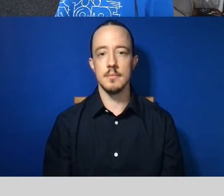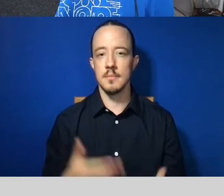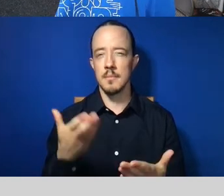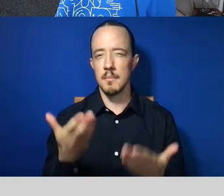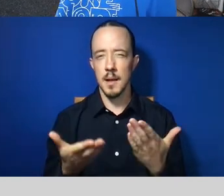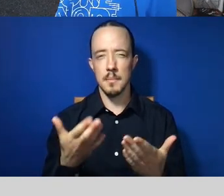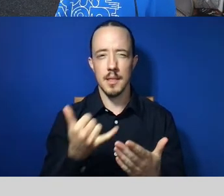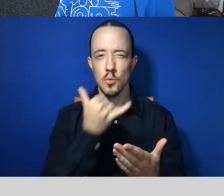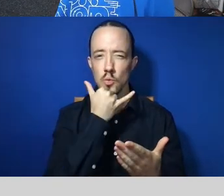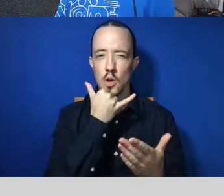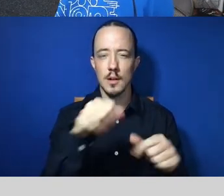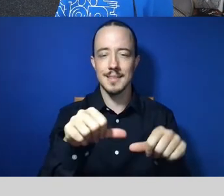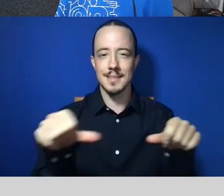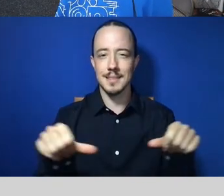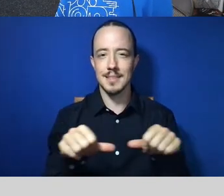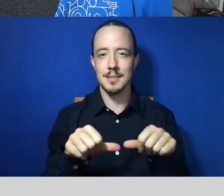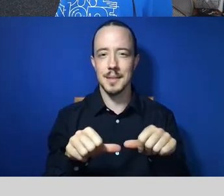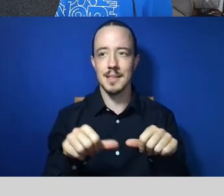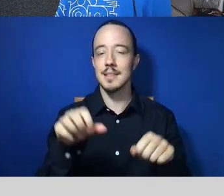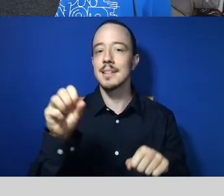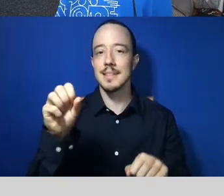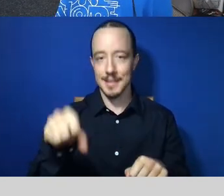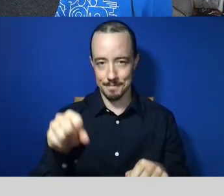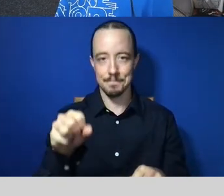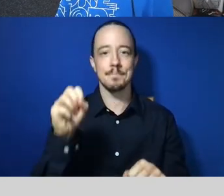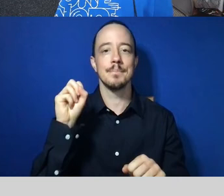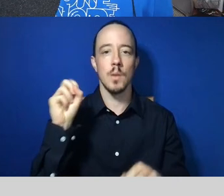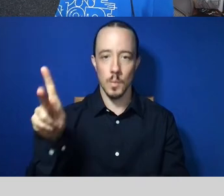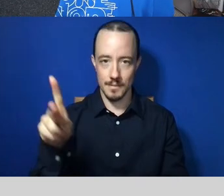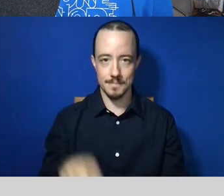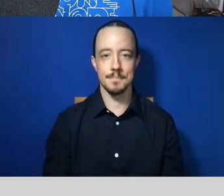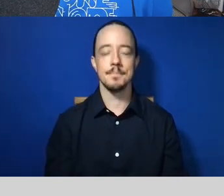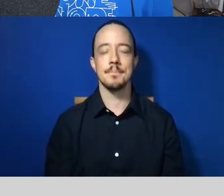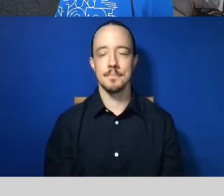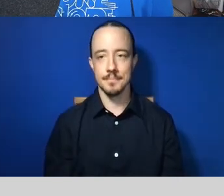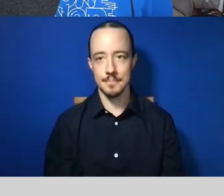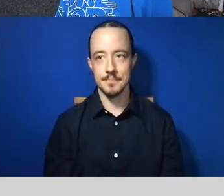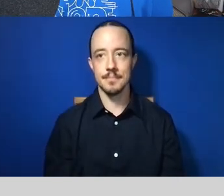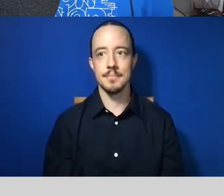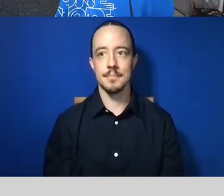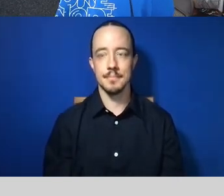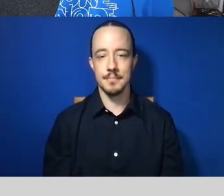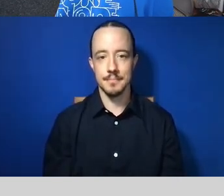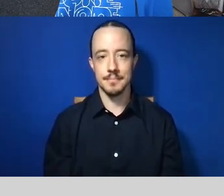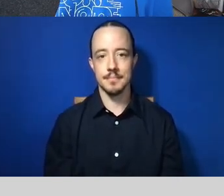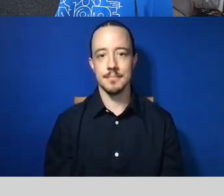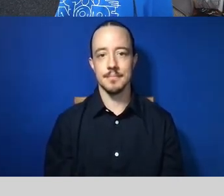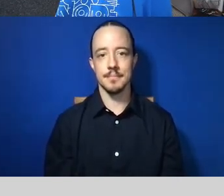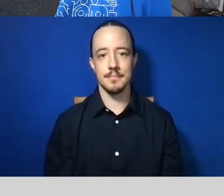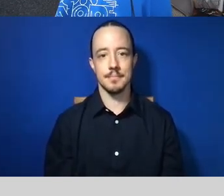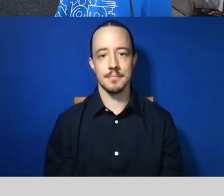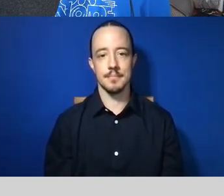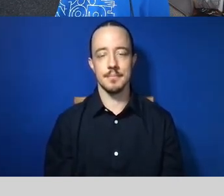and I might be in the wrong space for that. Yep. Let's